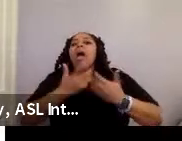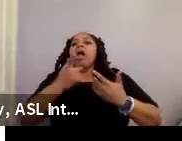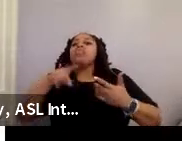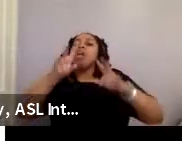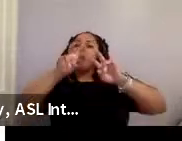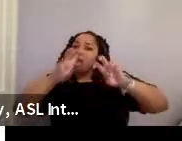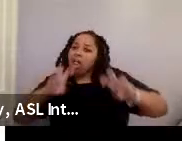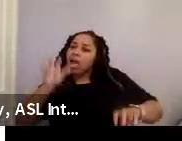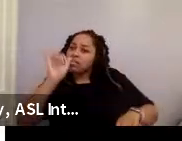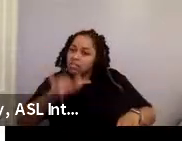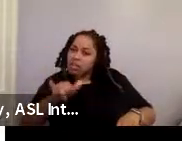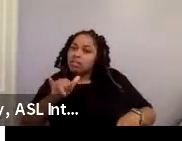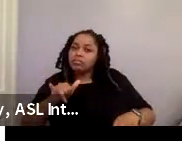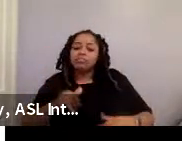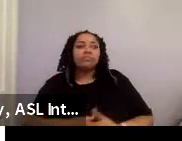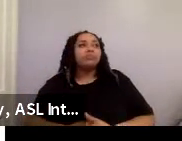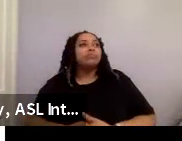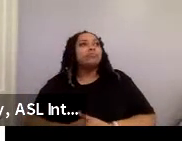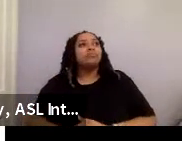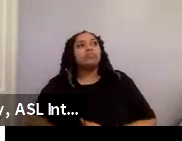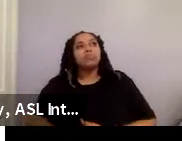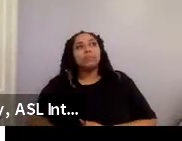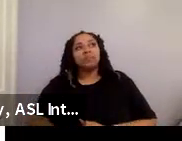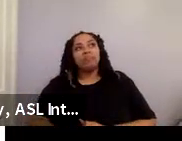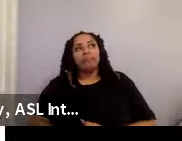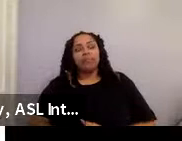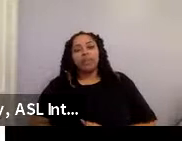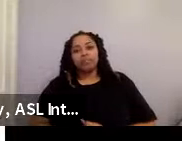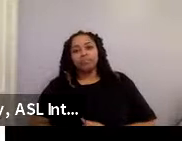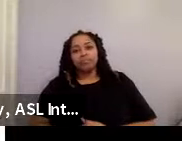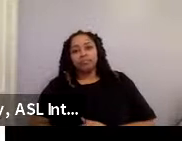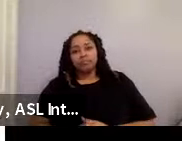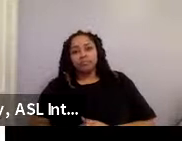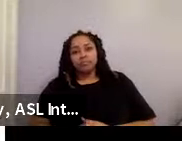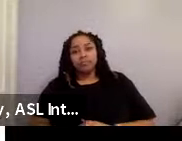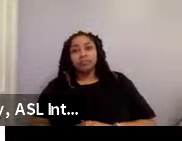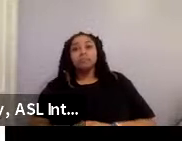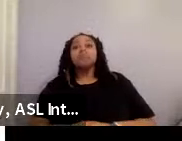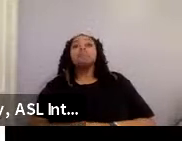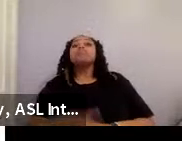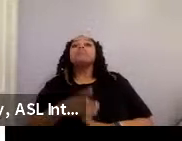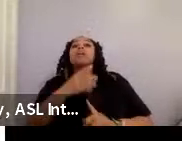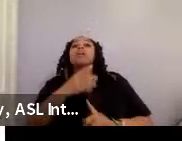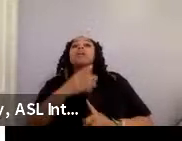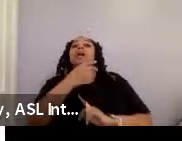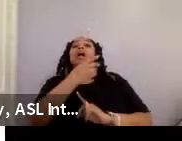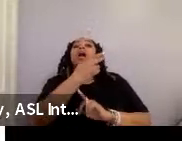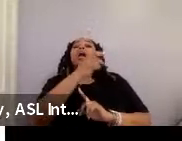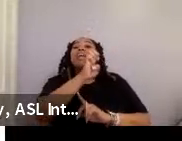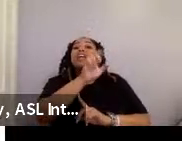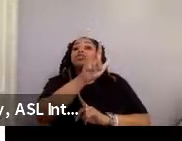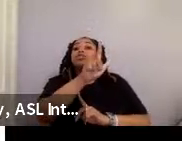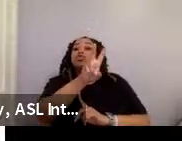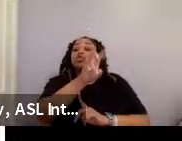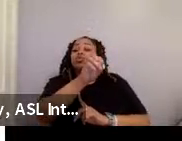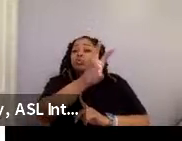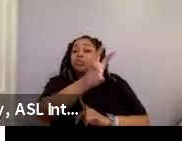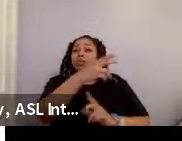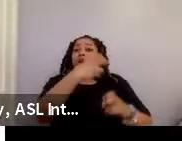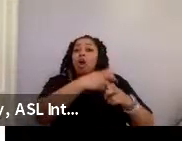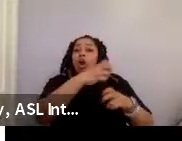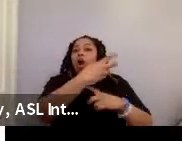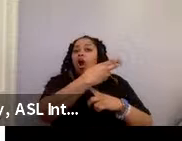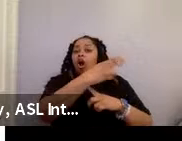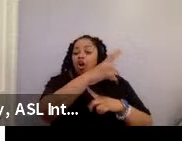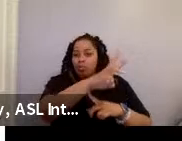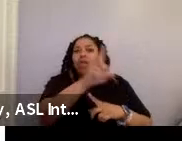analyzed. So next slide, please. E206 hardware, what's covered? Okay, so the 508 standards are set